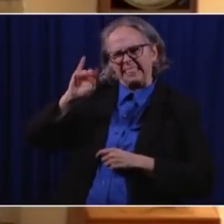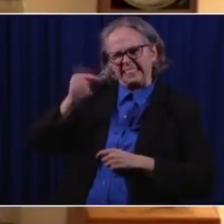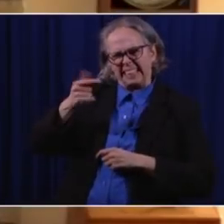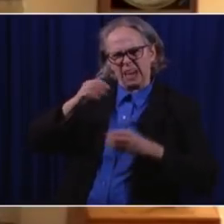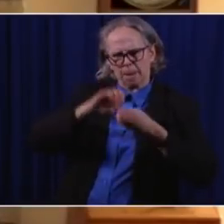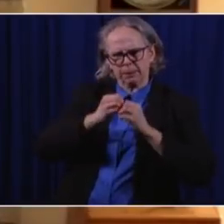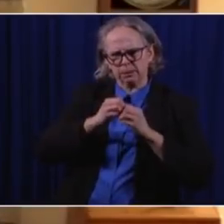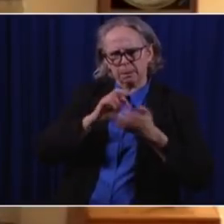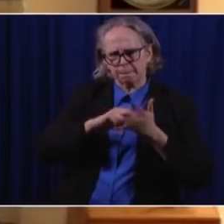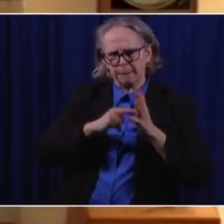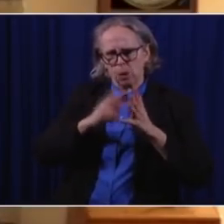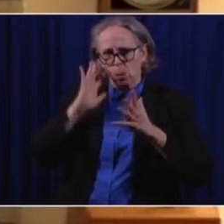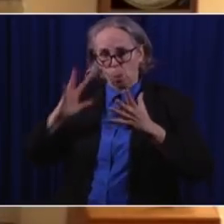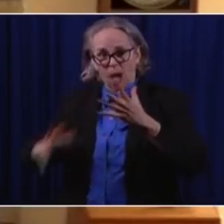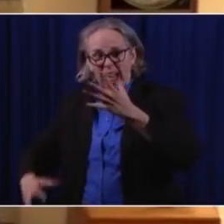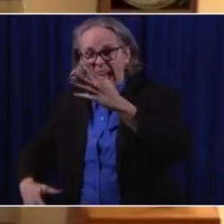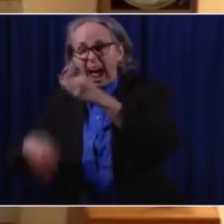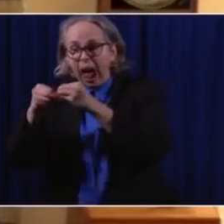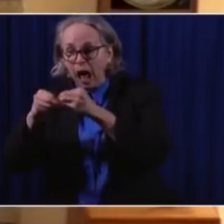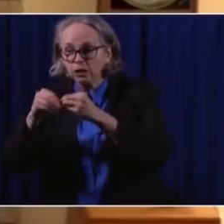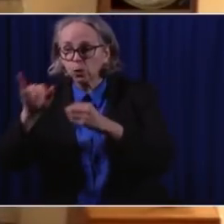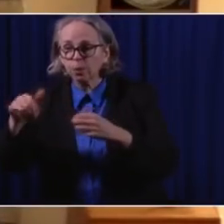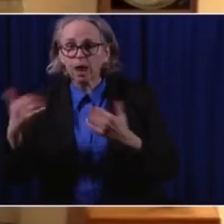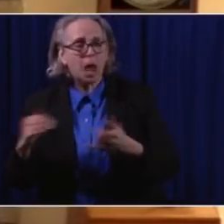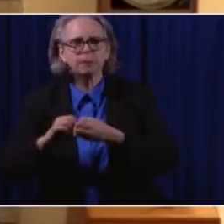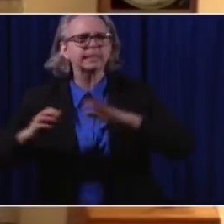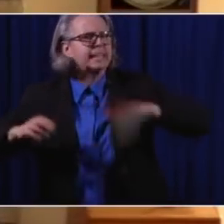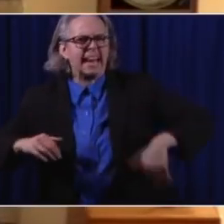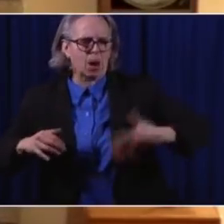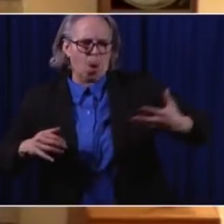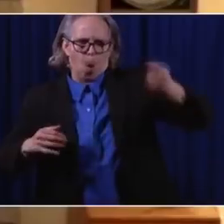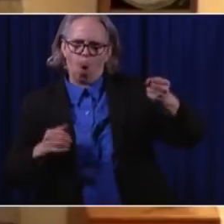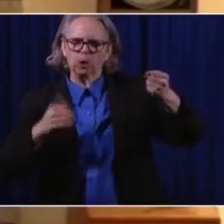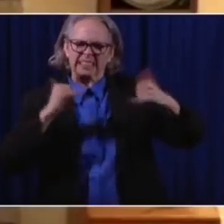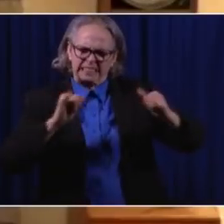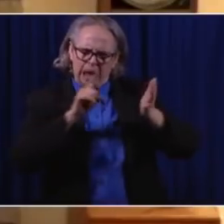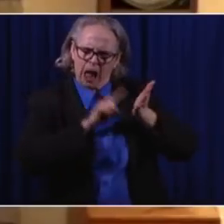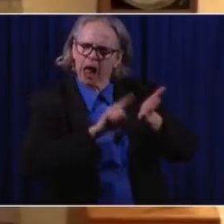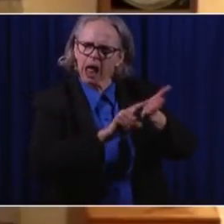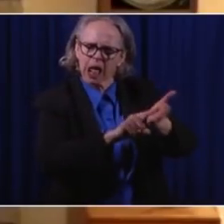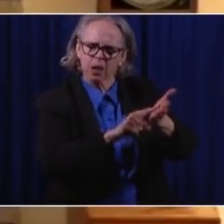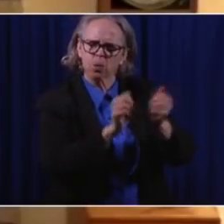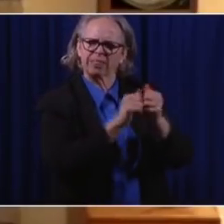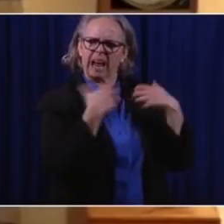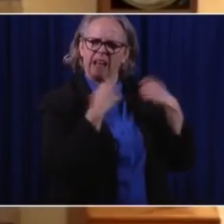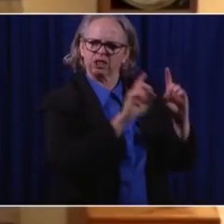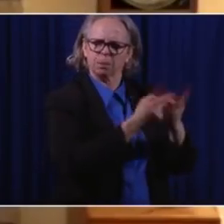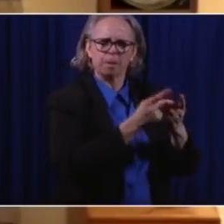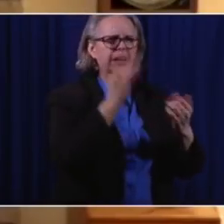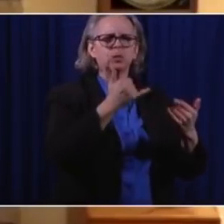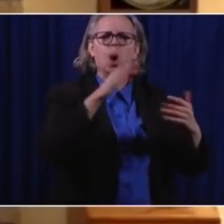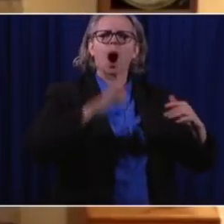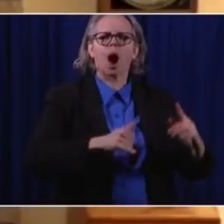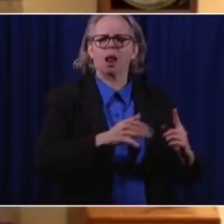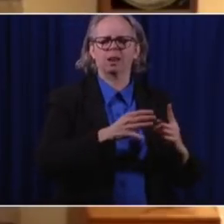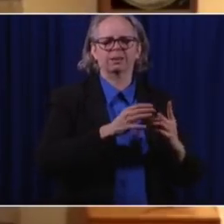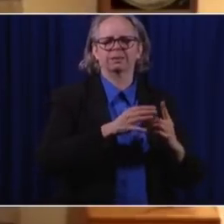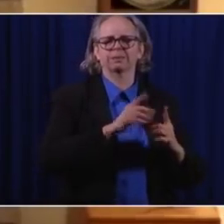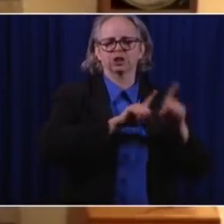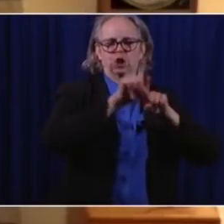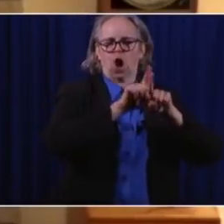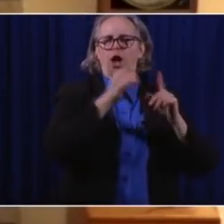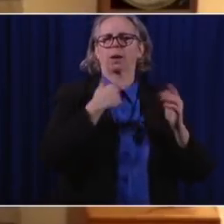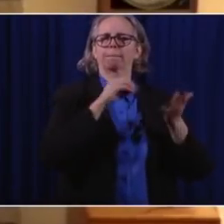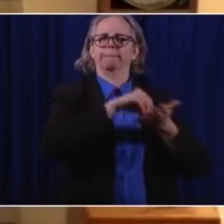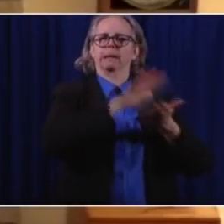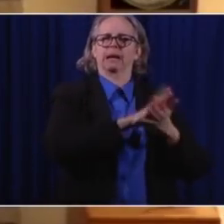this category right here. So big asterisk here, big asterisk from yesterday as well.